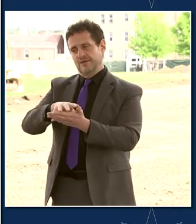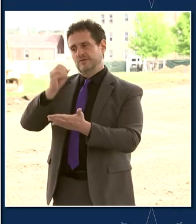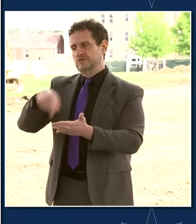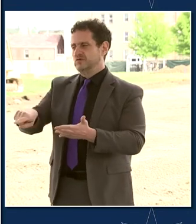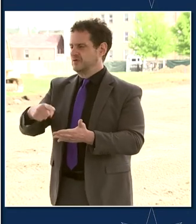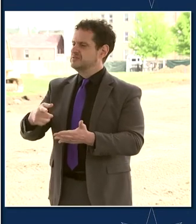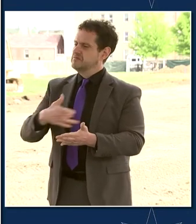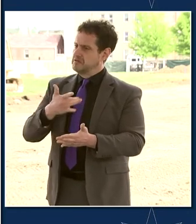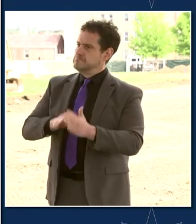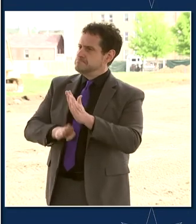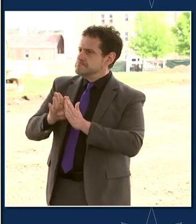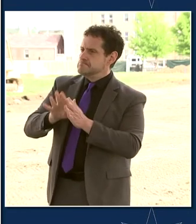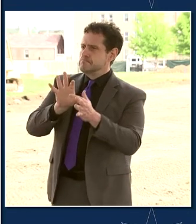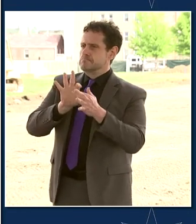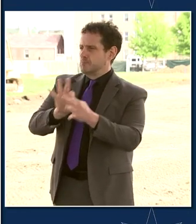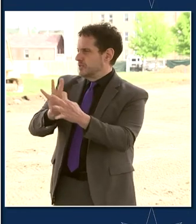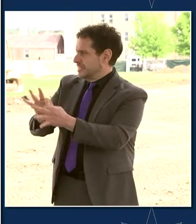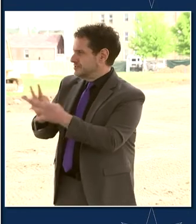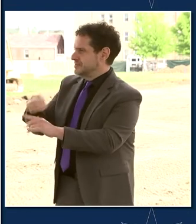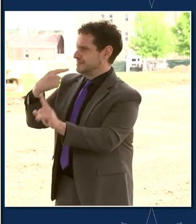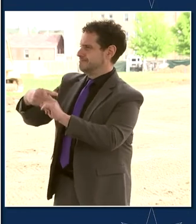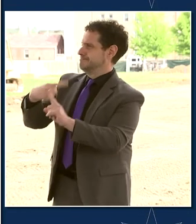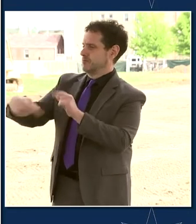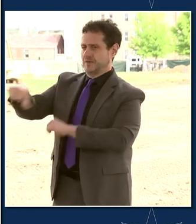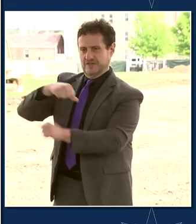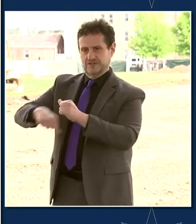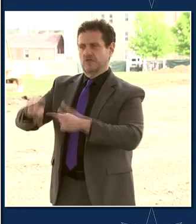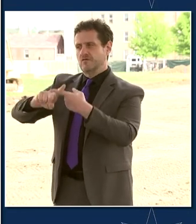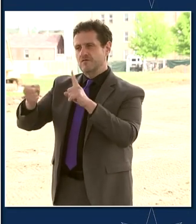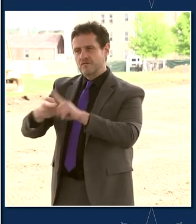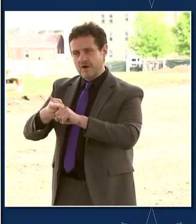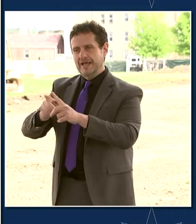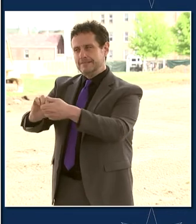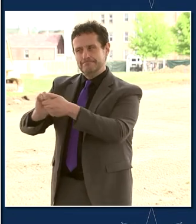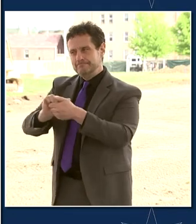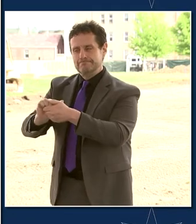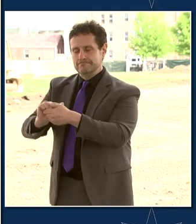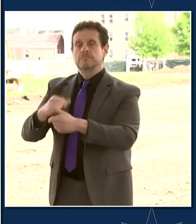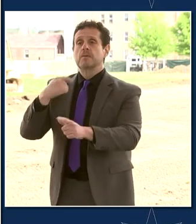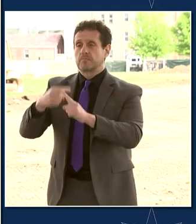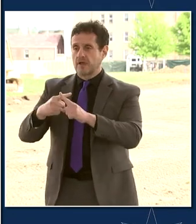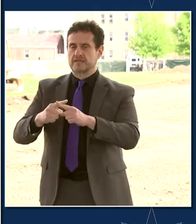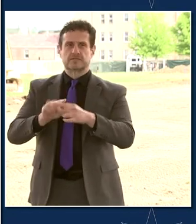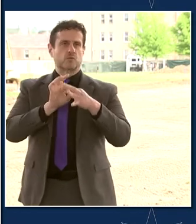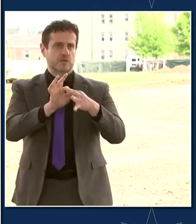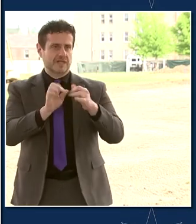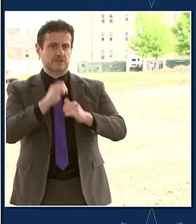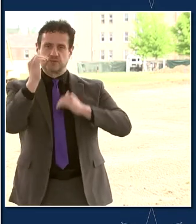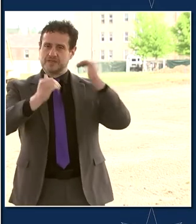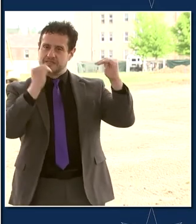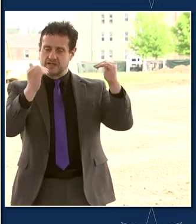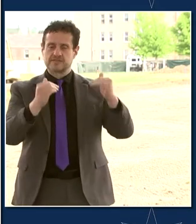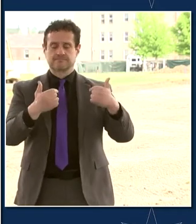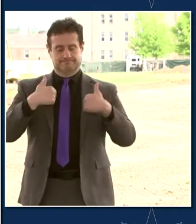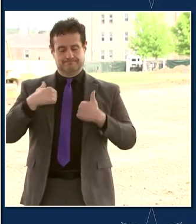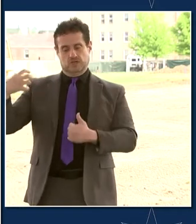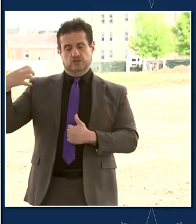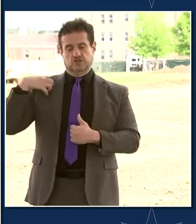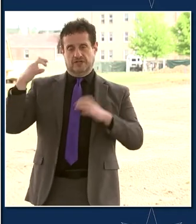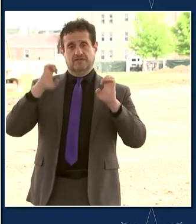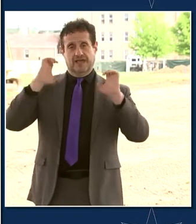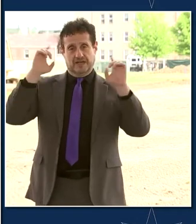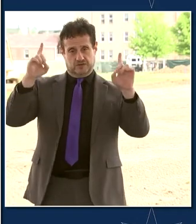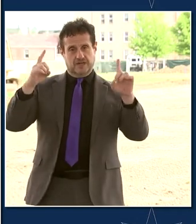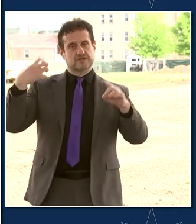positive relationships with each other and the adults around them. So as Chief Education Officer, I